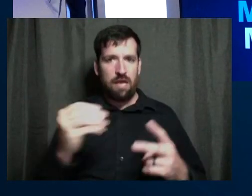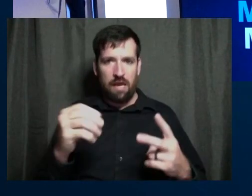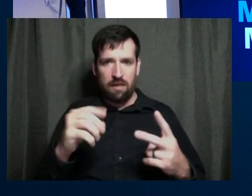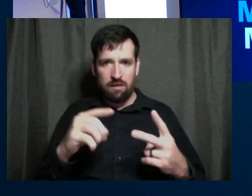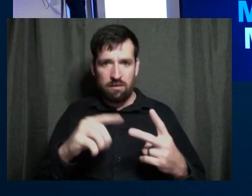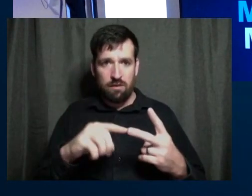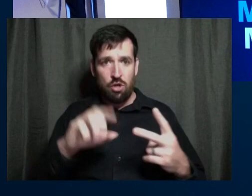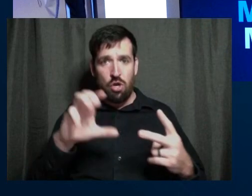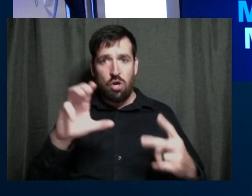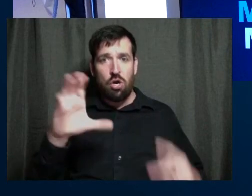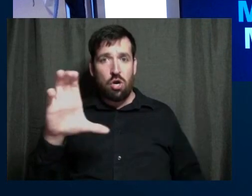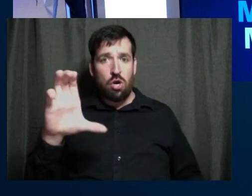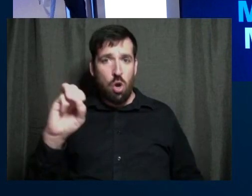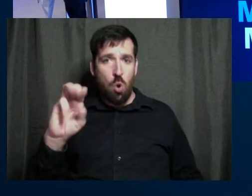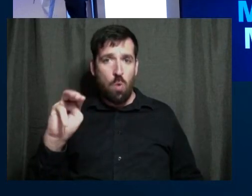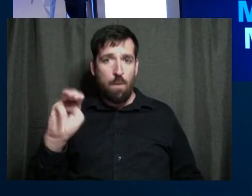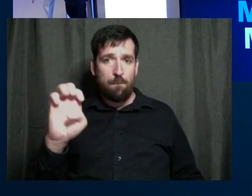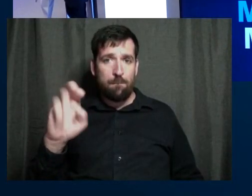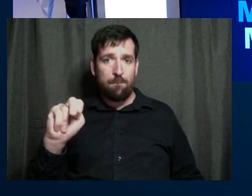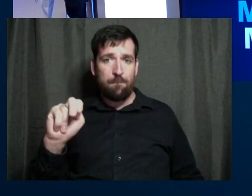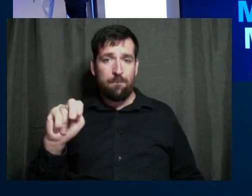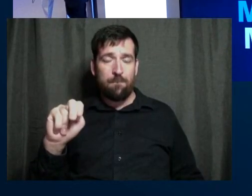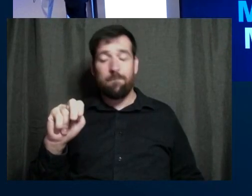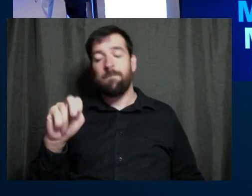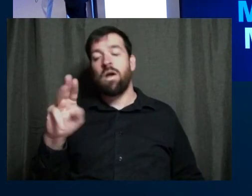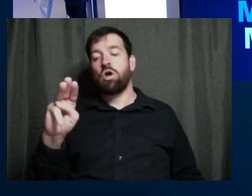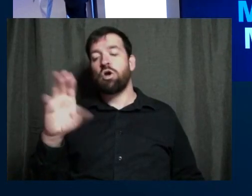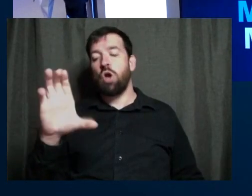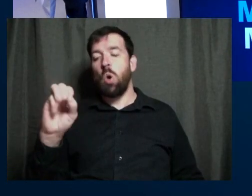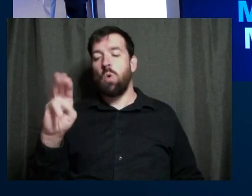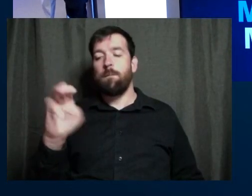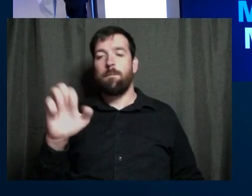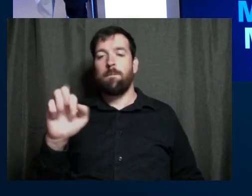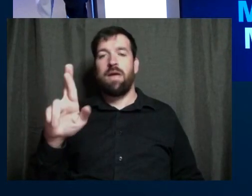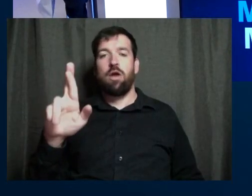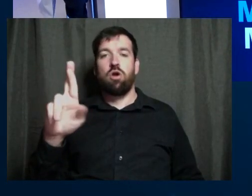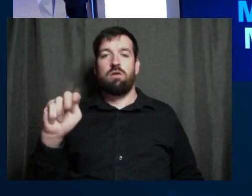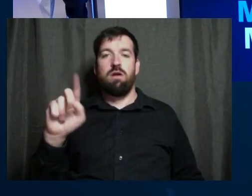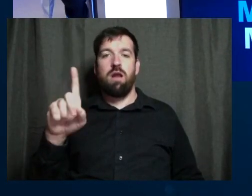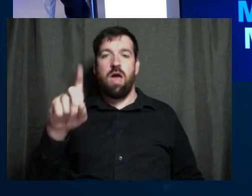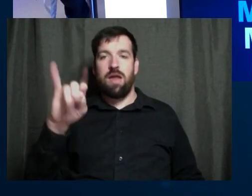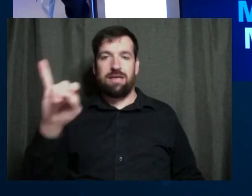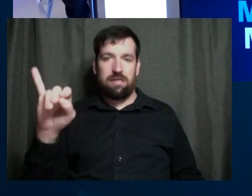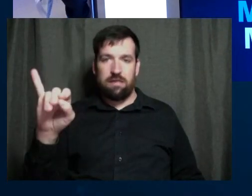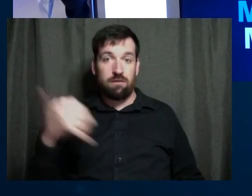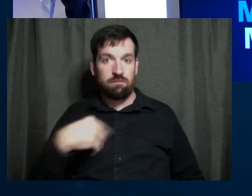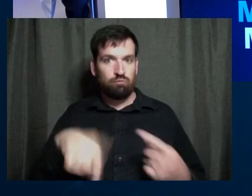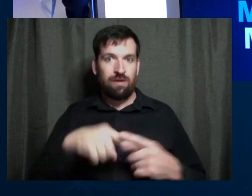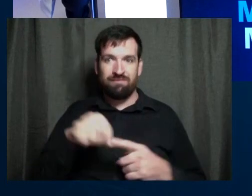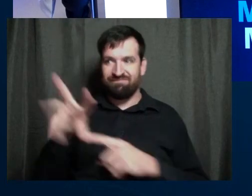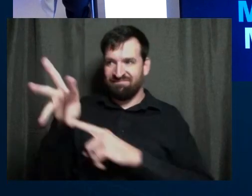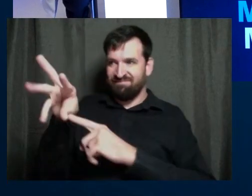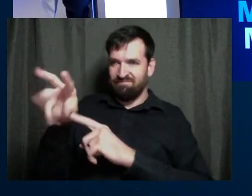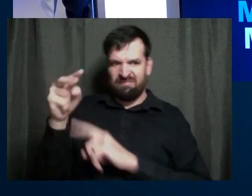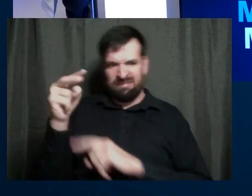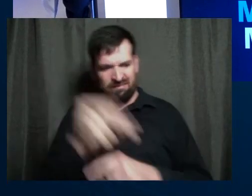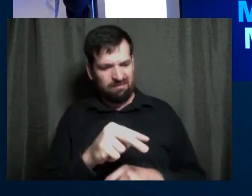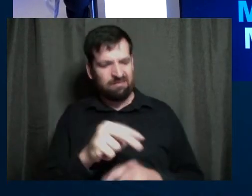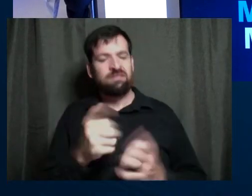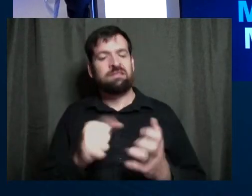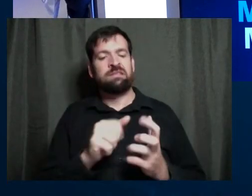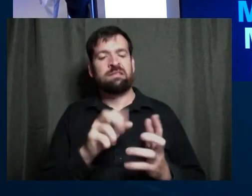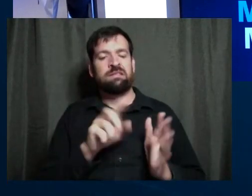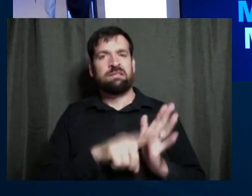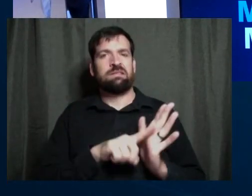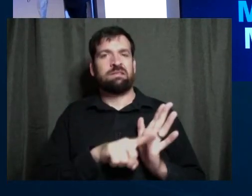Comirnaty. You did good. I actually looked it up. You did? We saw that question when the camera was talking to Judy. I was like, I'm going to get this pronunciation And then right. he passes it across